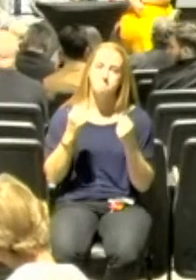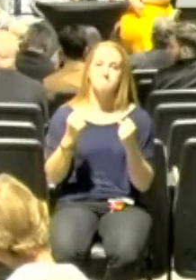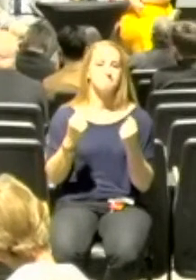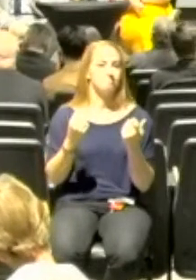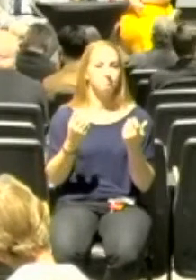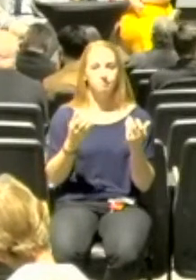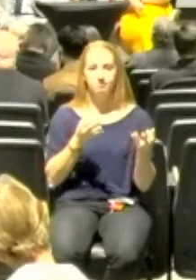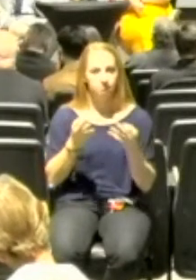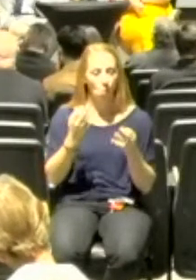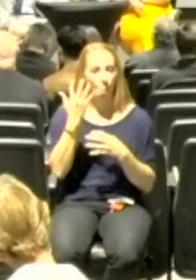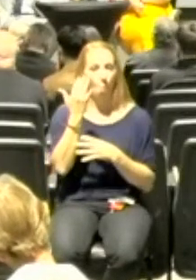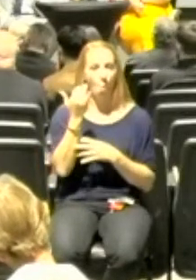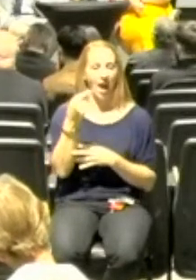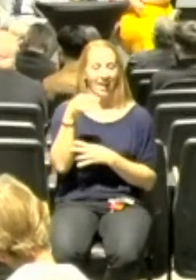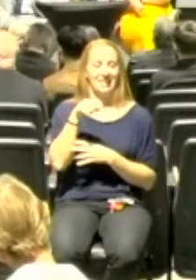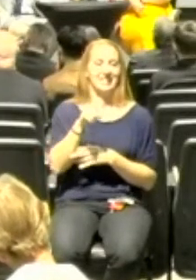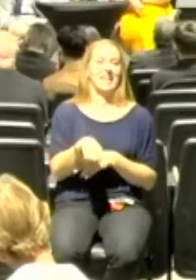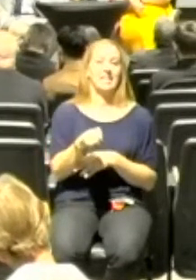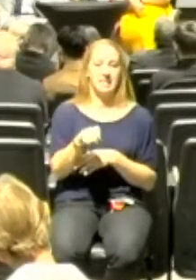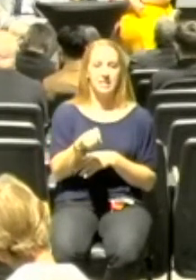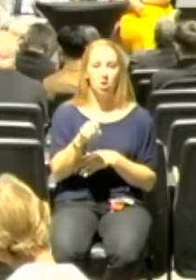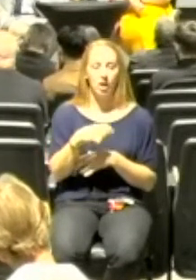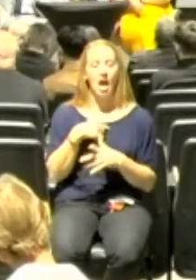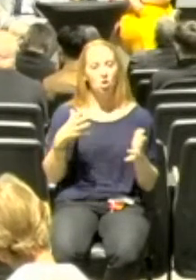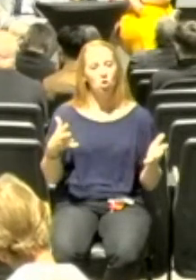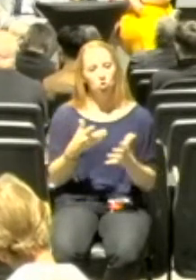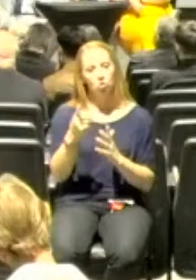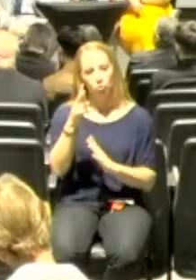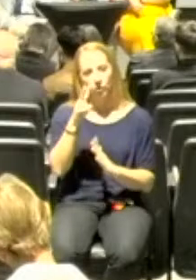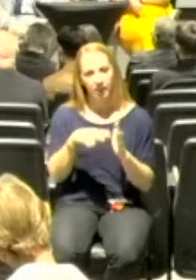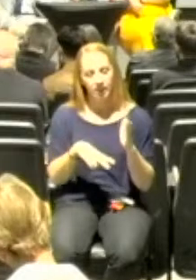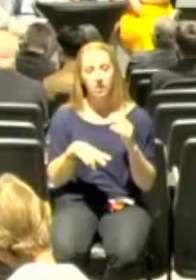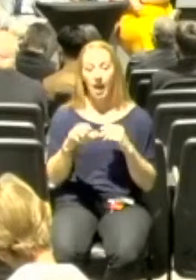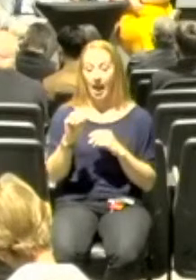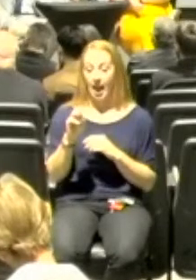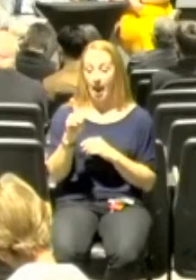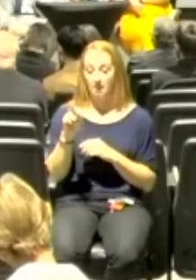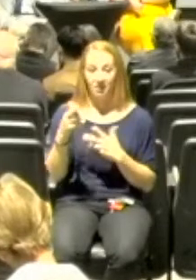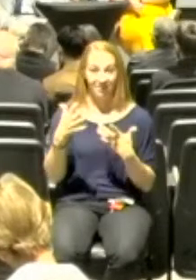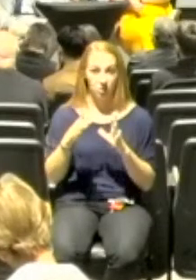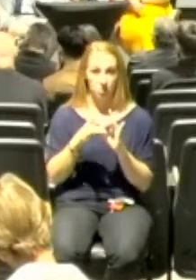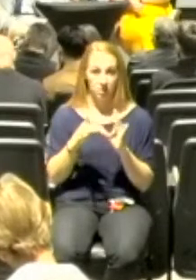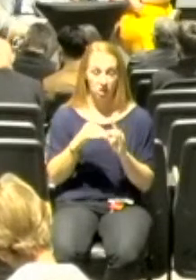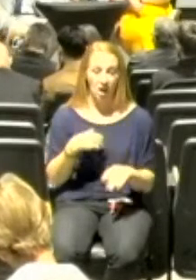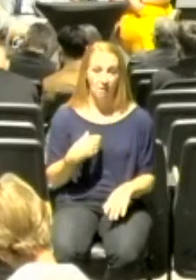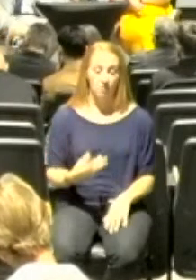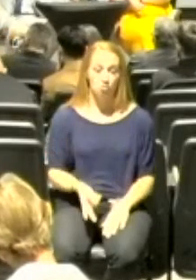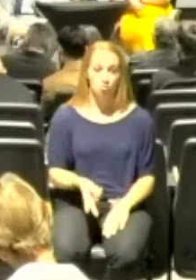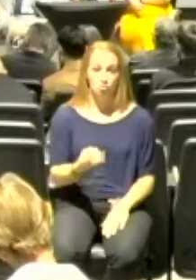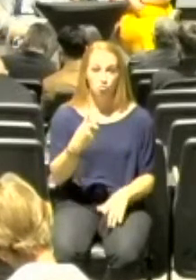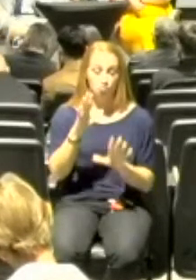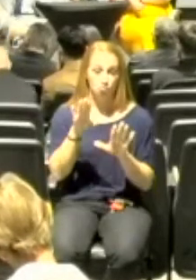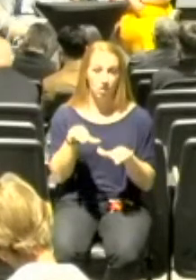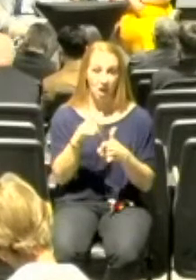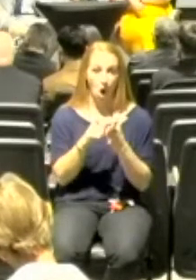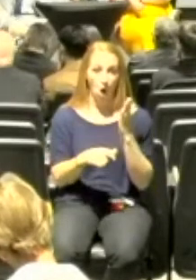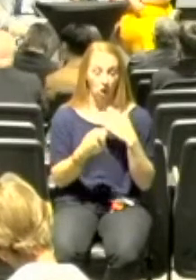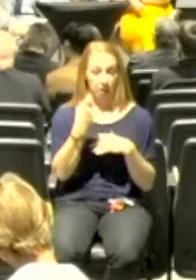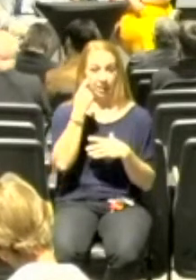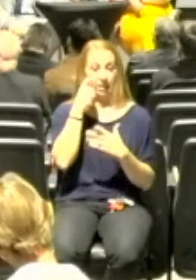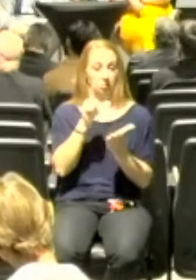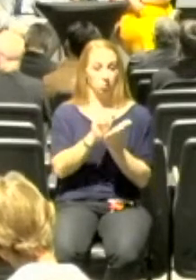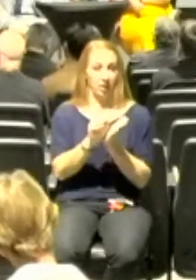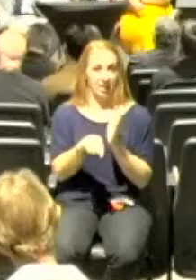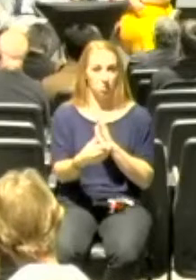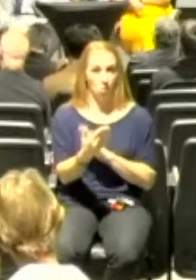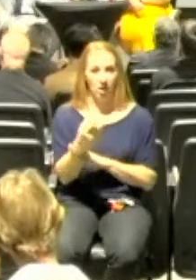necessary. I would encourage you to do that. And as Dr. Amber mentioned, there are two great pieces that were just went out this morning